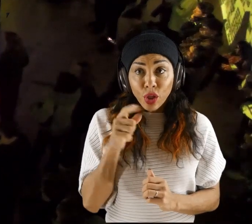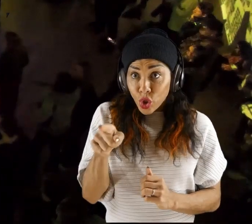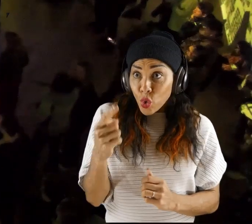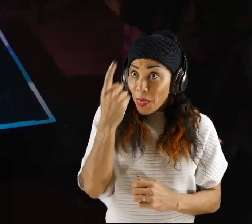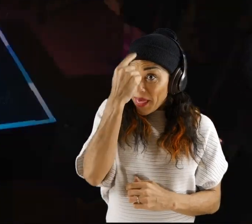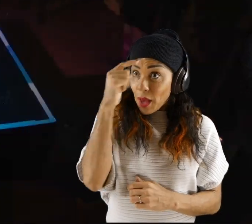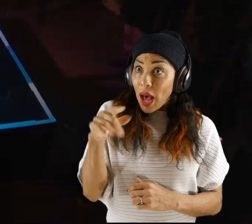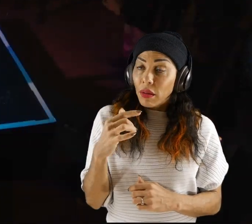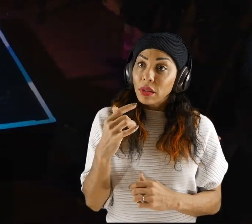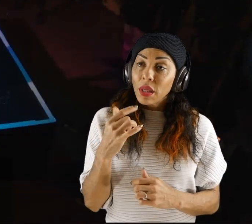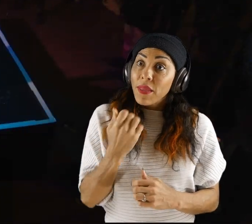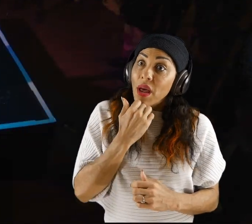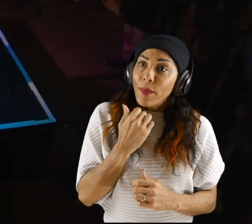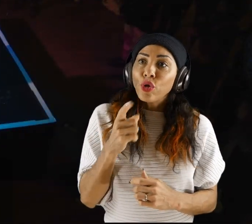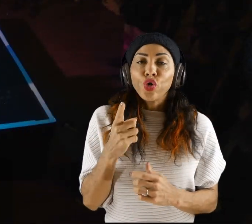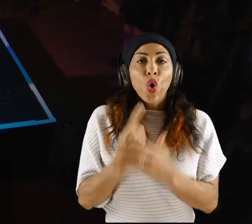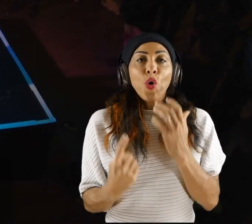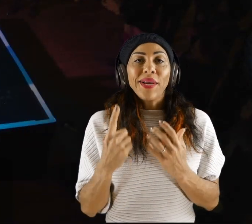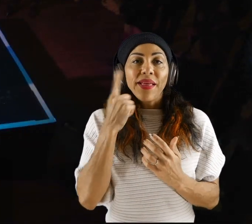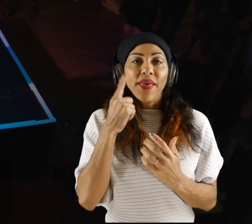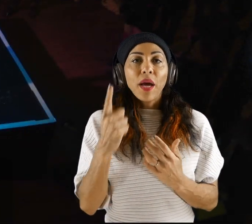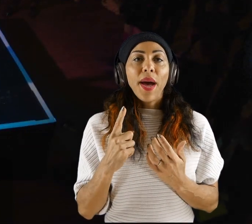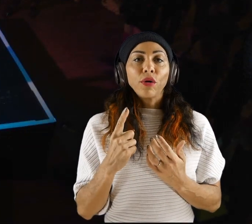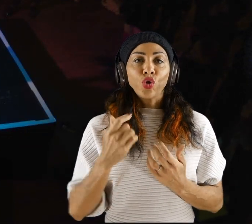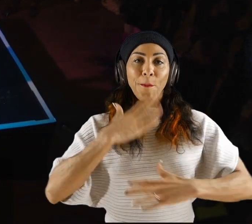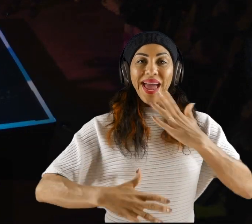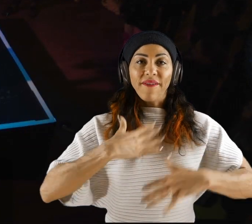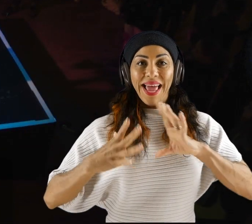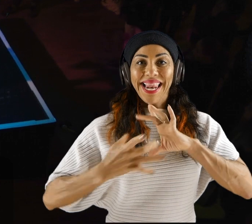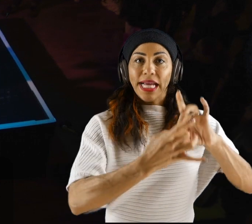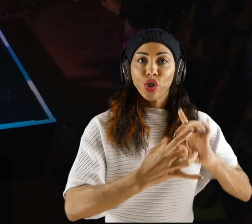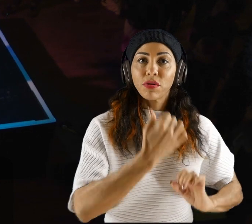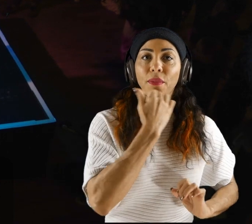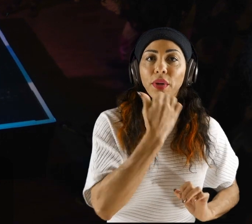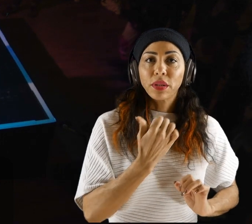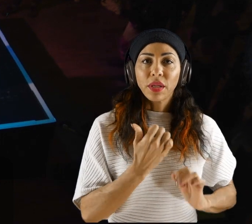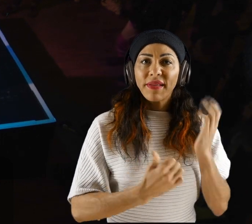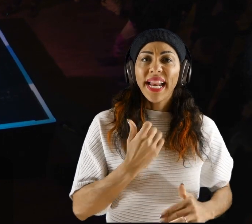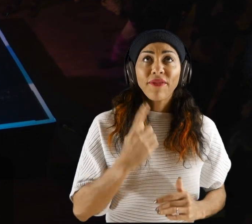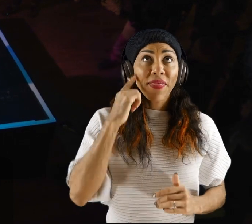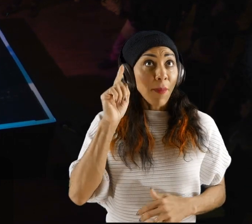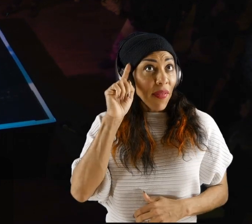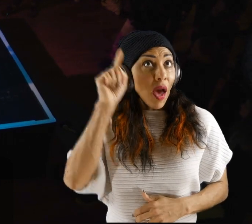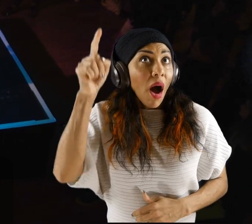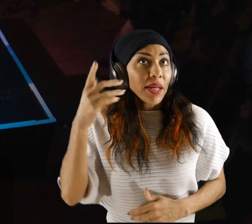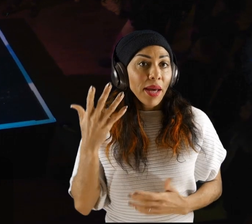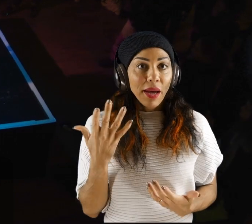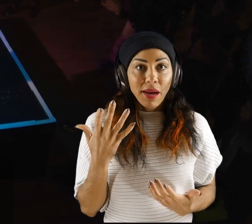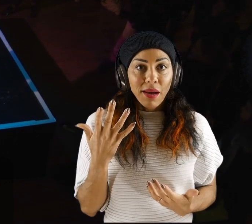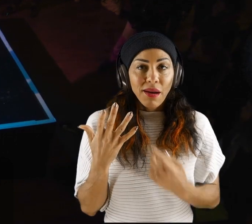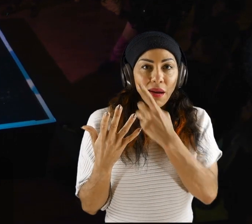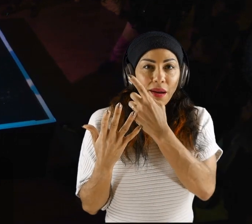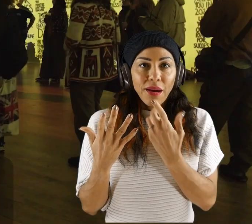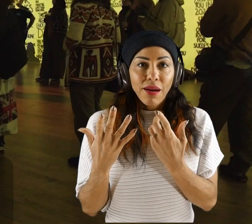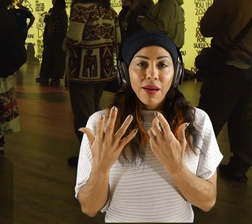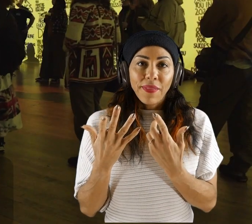numbers. So they don't think of doing a new idea to get numbers. They think of doing the thing that everyone else is doing to get numbers. So it just creates this, I don't know,